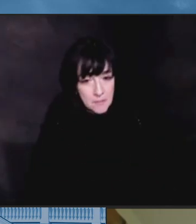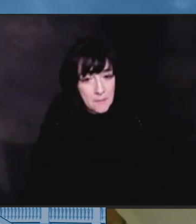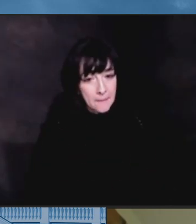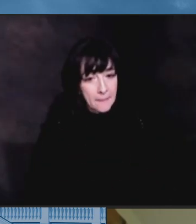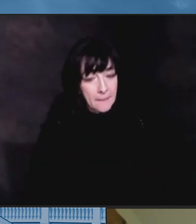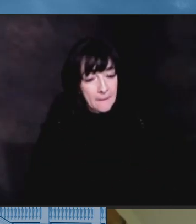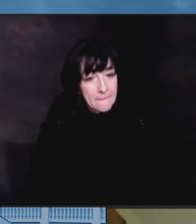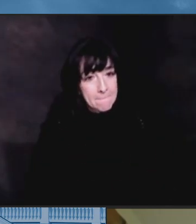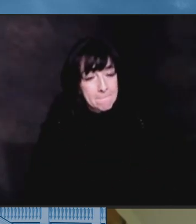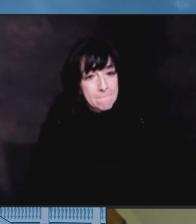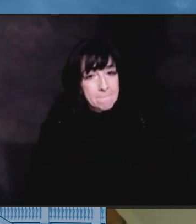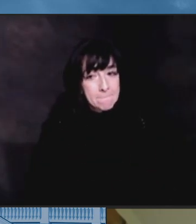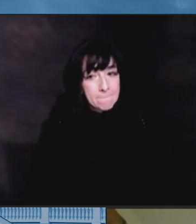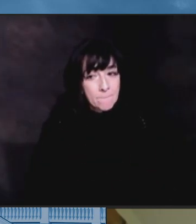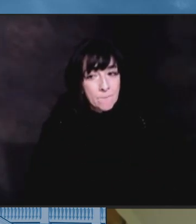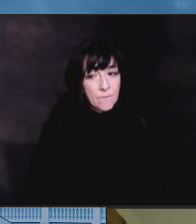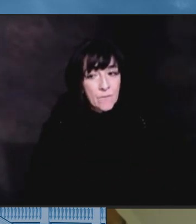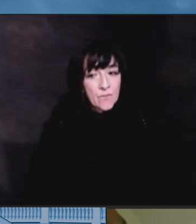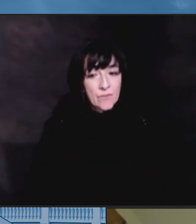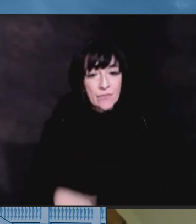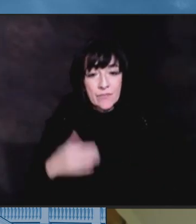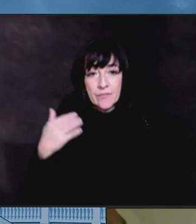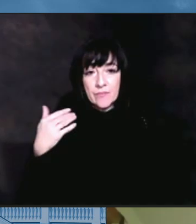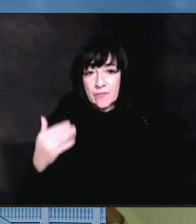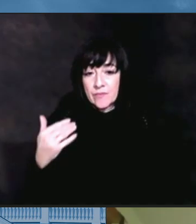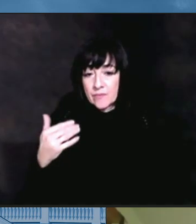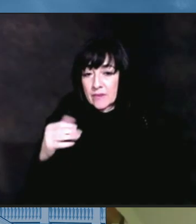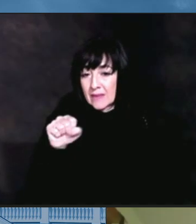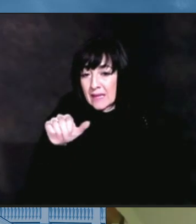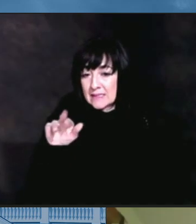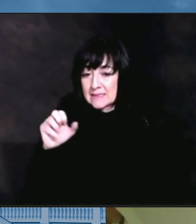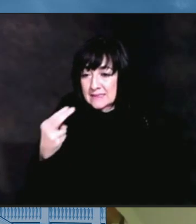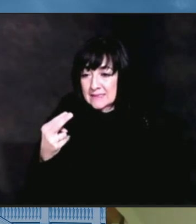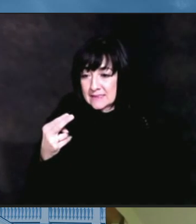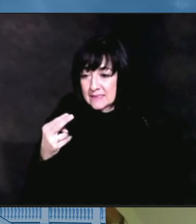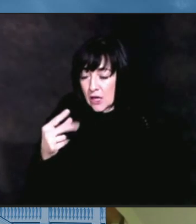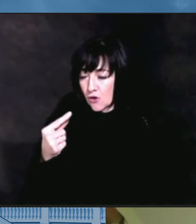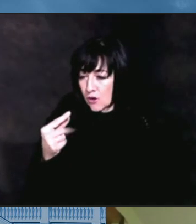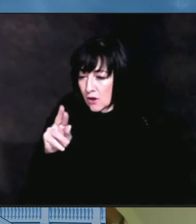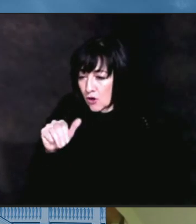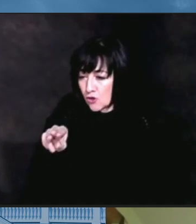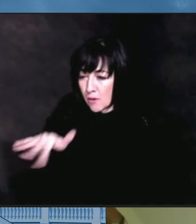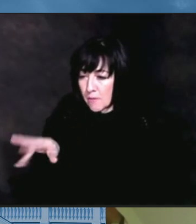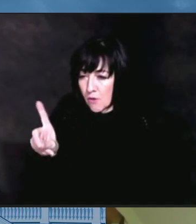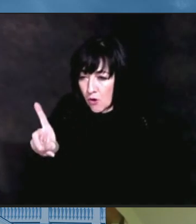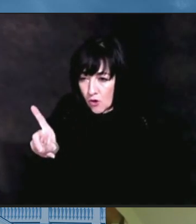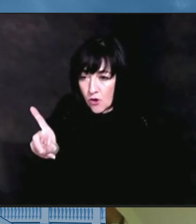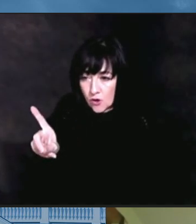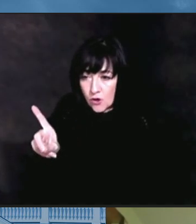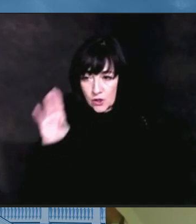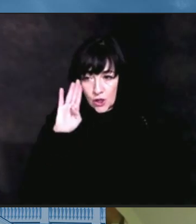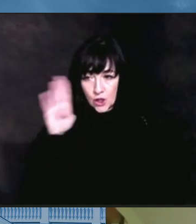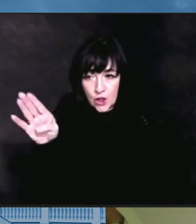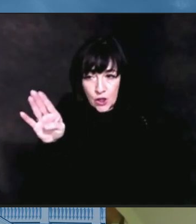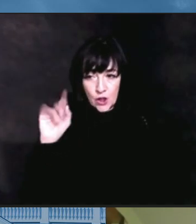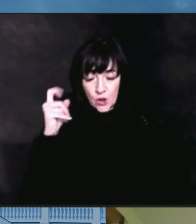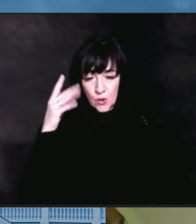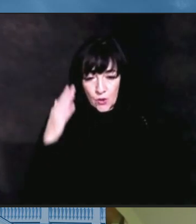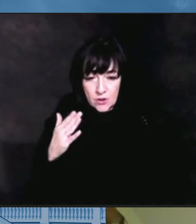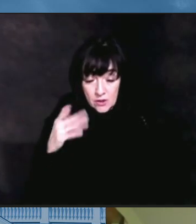All right, next we have Sarah Gamard from the News Journal. Sarah, you can unmute. Hey, Governor, can you hear me? Yes, Sarah, go